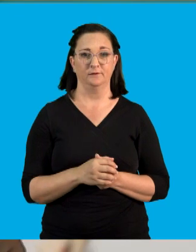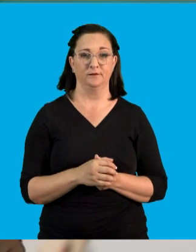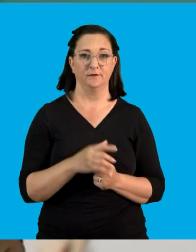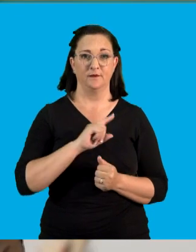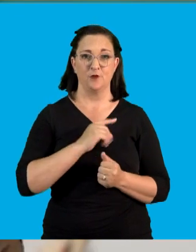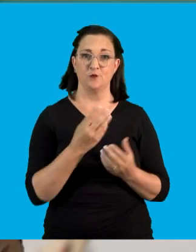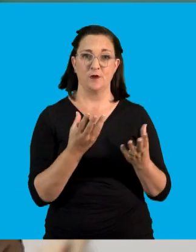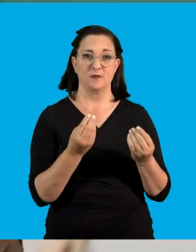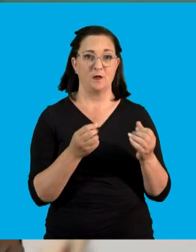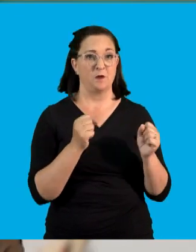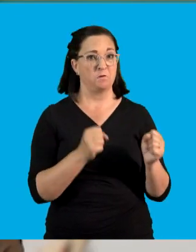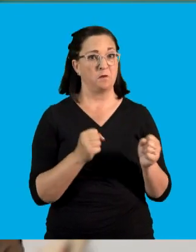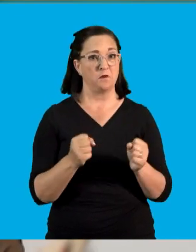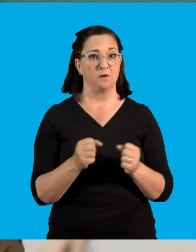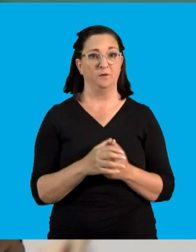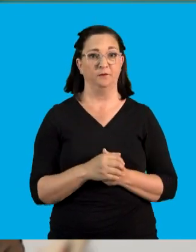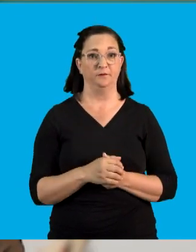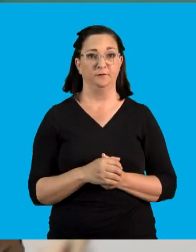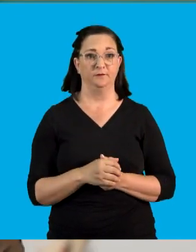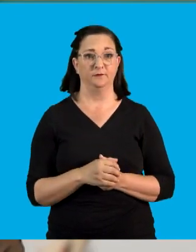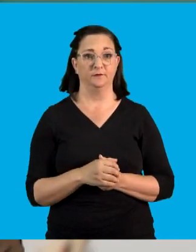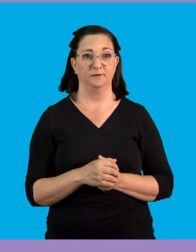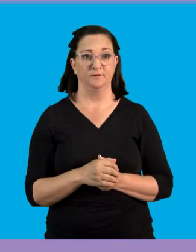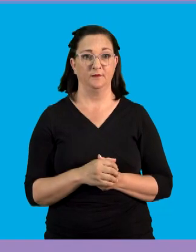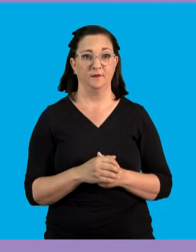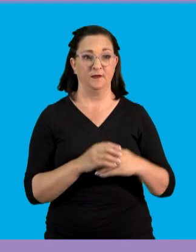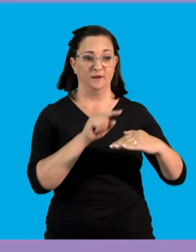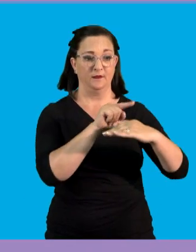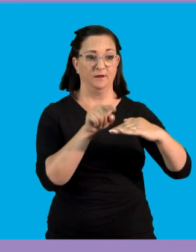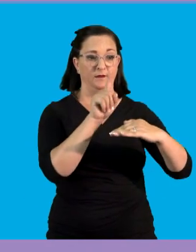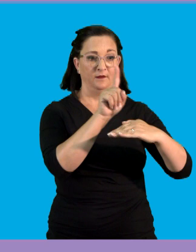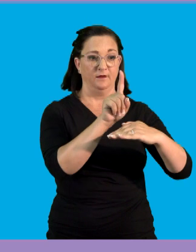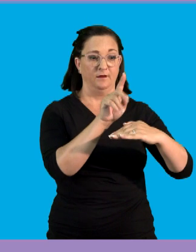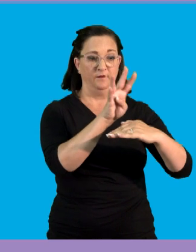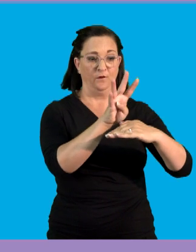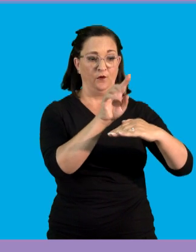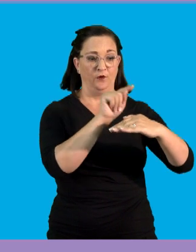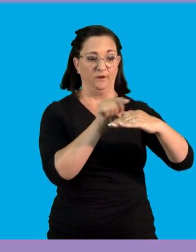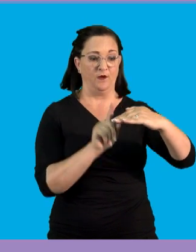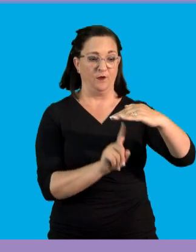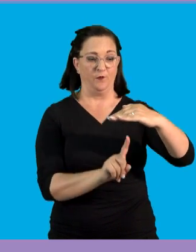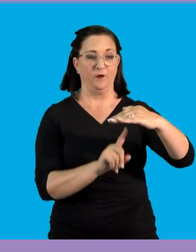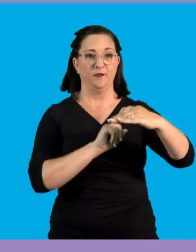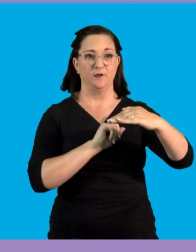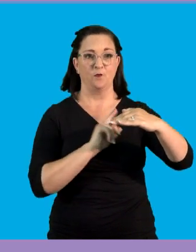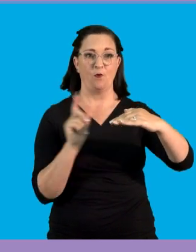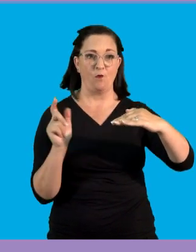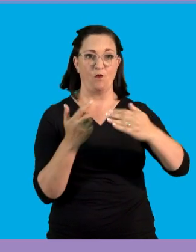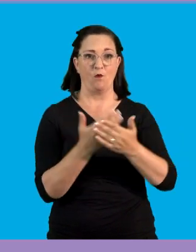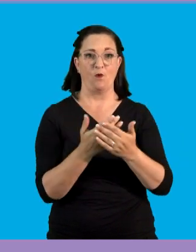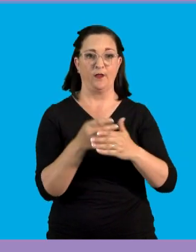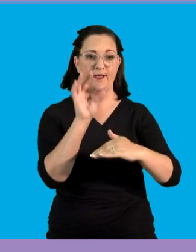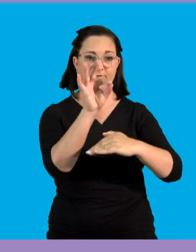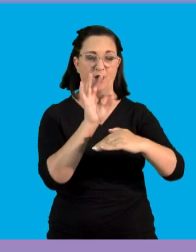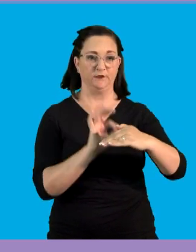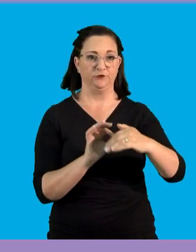number remains the same. But we will divide it by 1 so that every number can be a fraction.